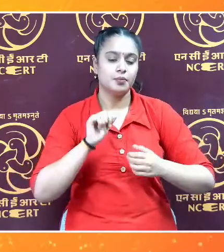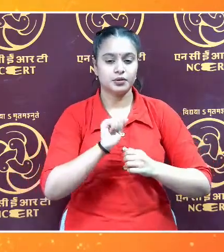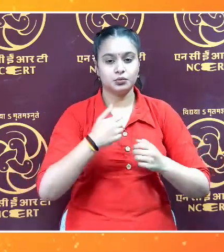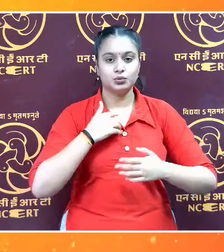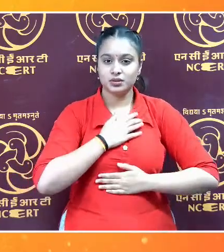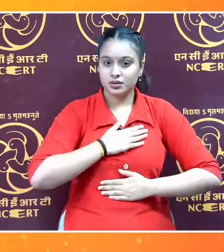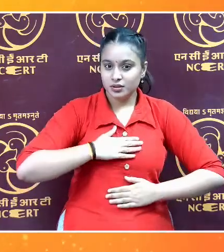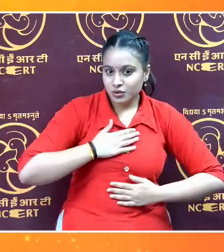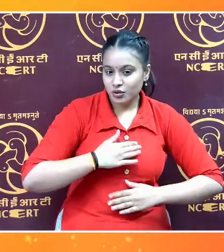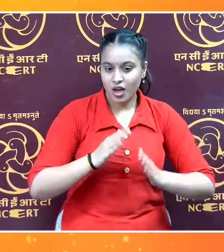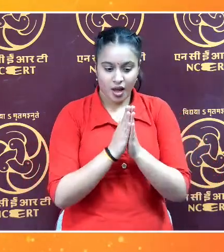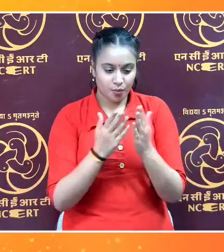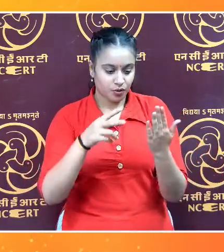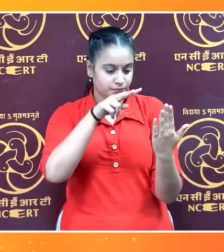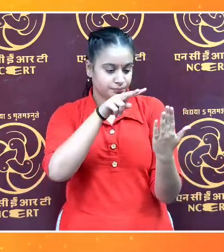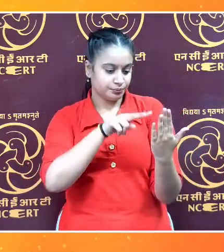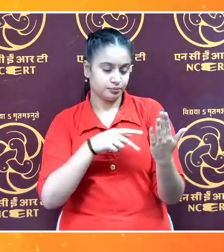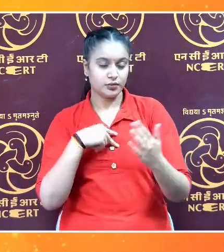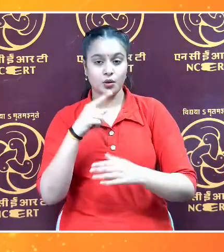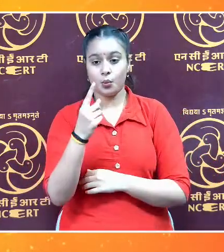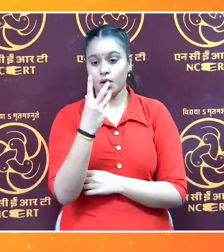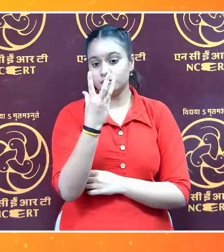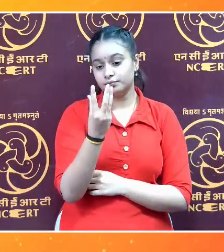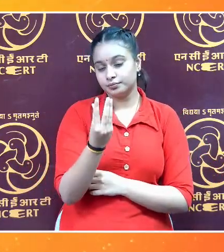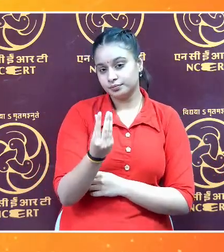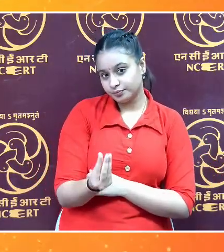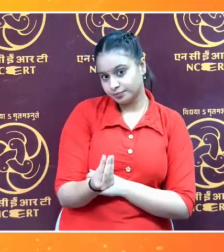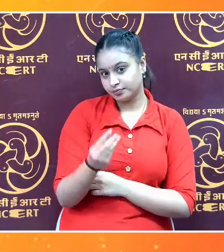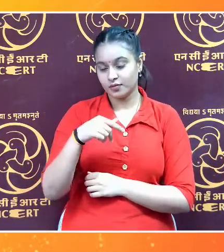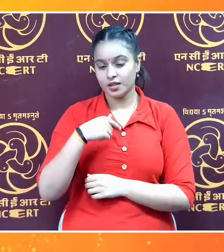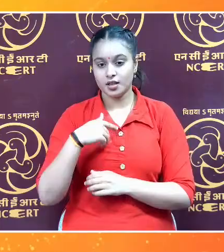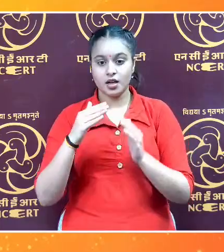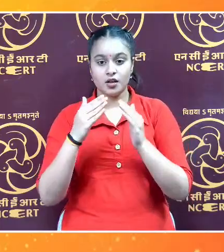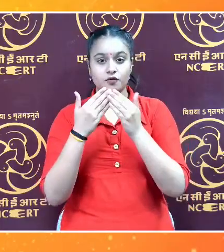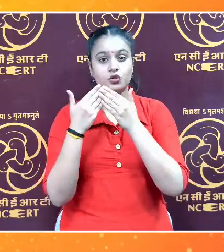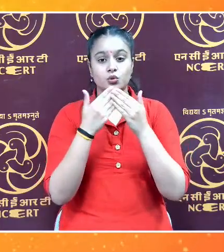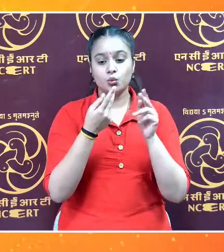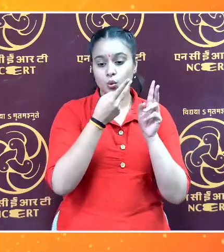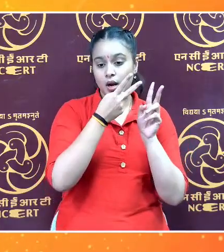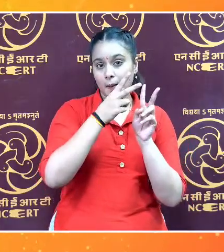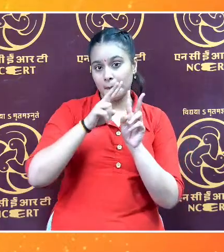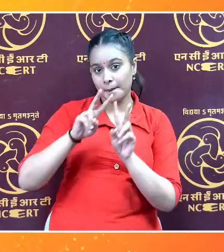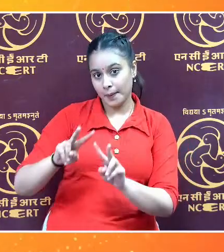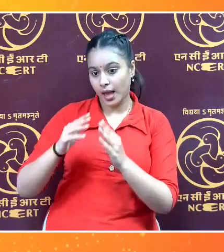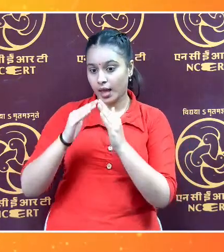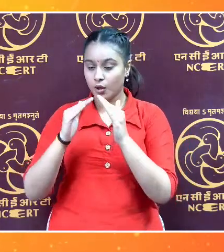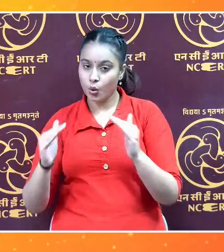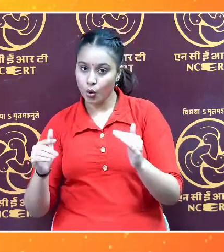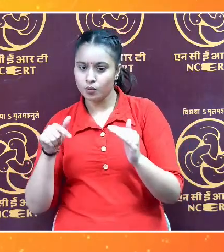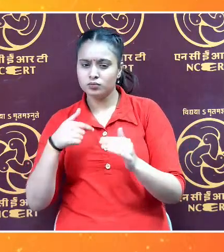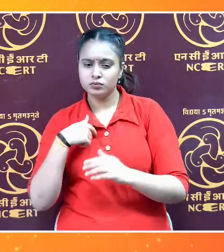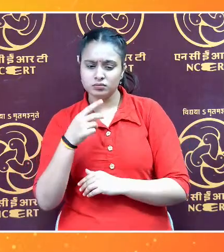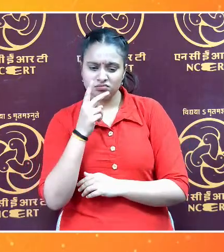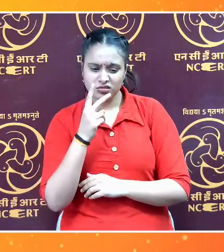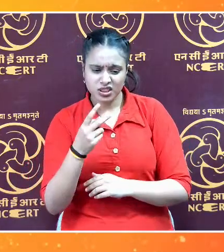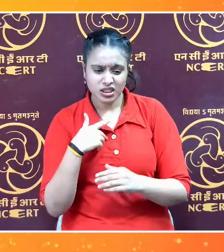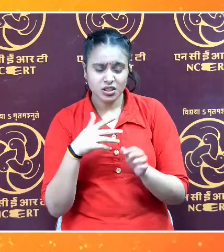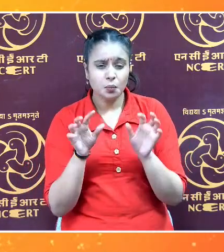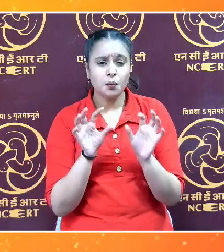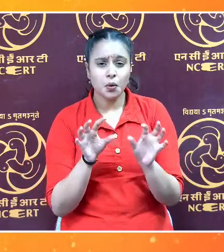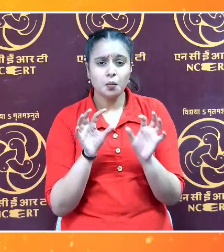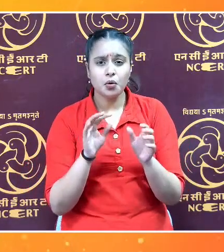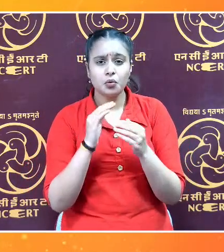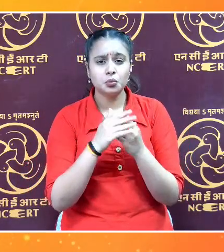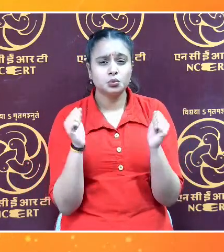are reading some book. So, one evening when Badal was returning from school, he saw a puppy shivering with cold.